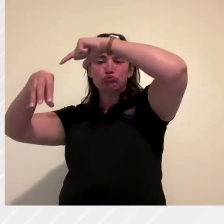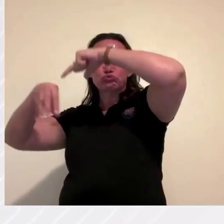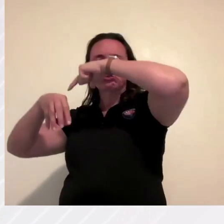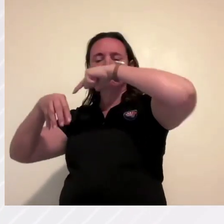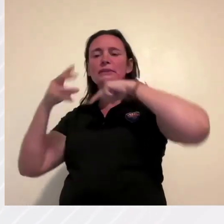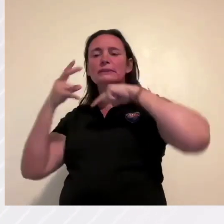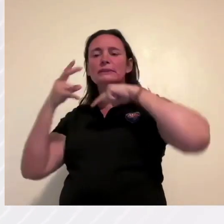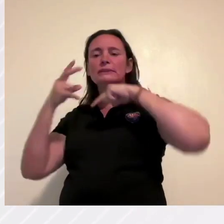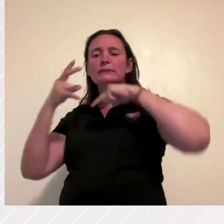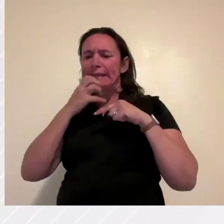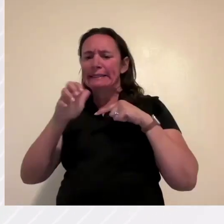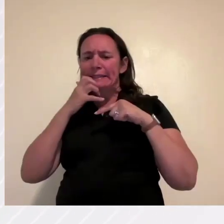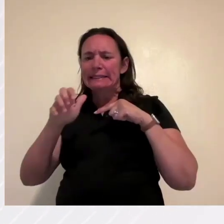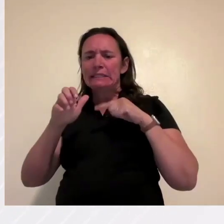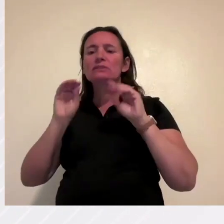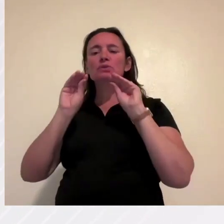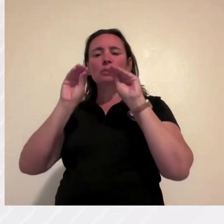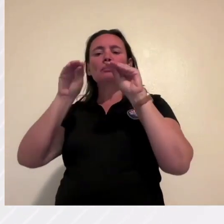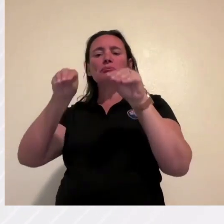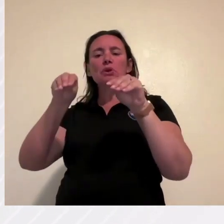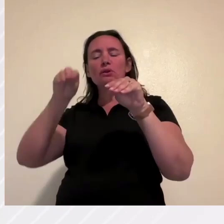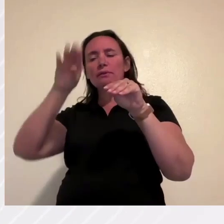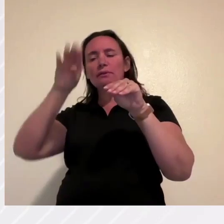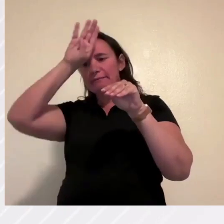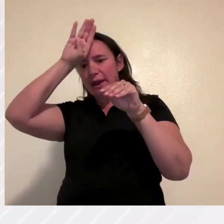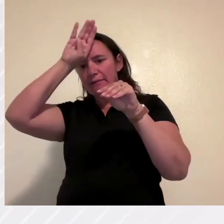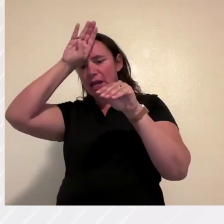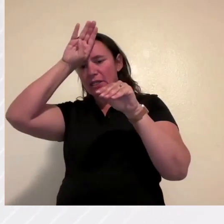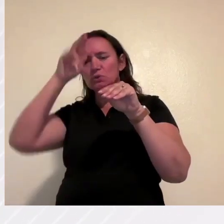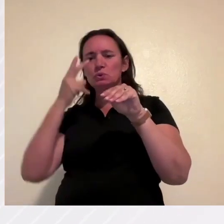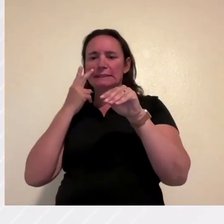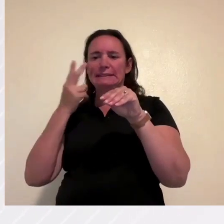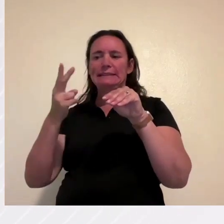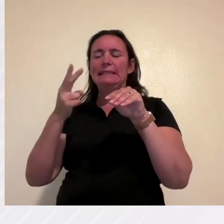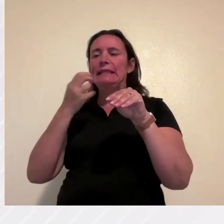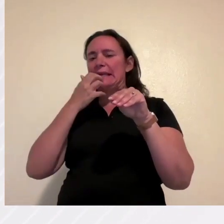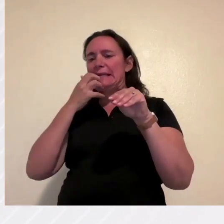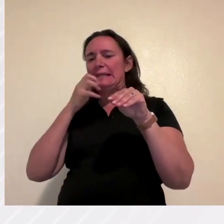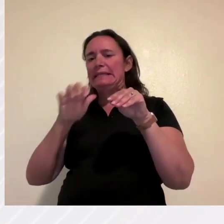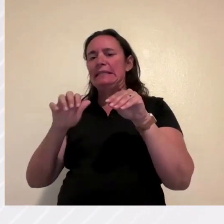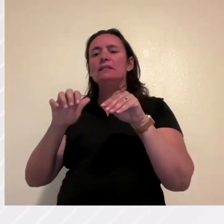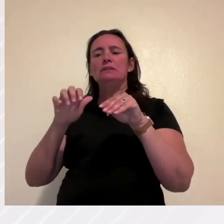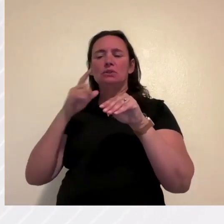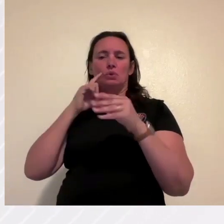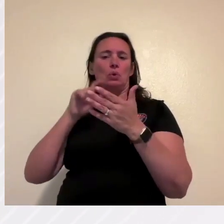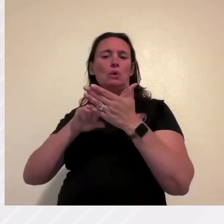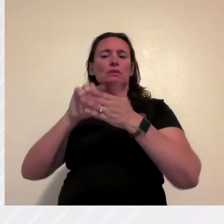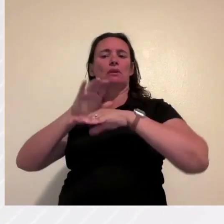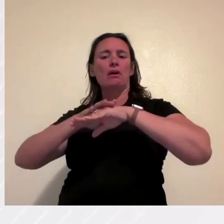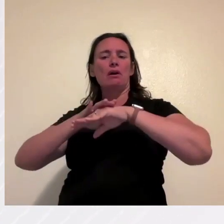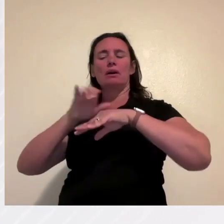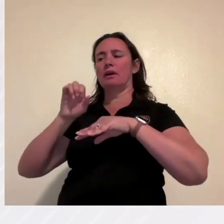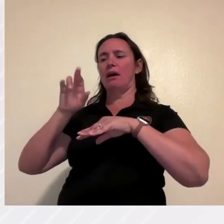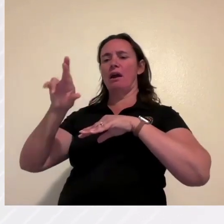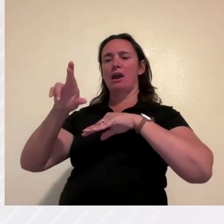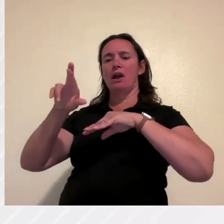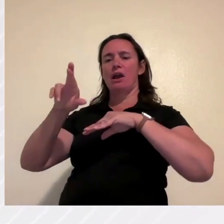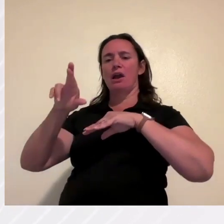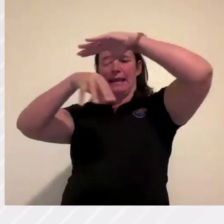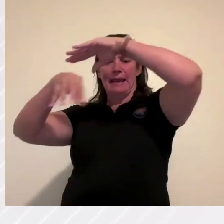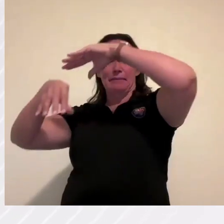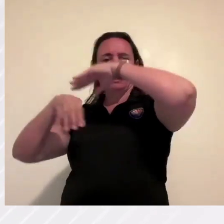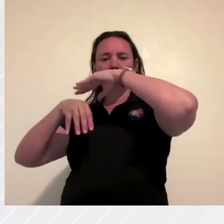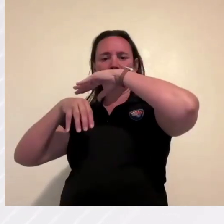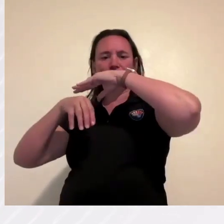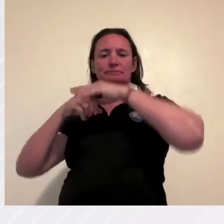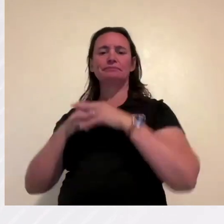firefighters to take out those heat signatures that we're finding on the infrared camera. As we come around here